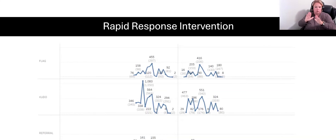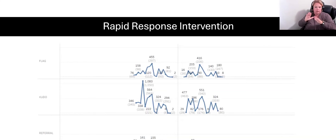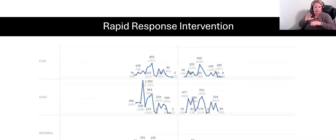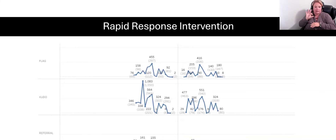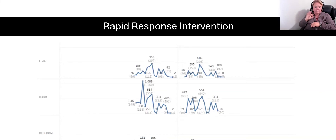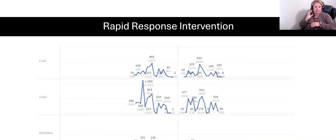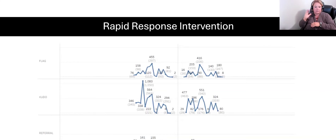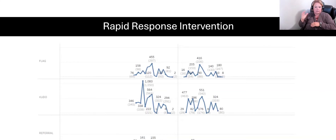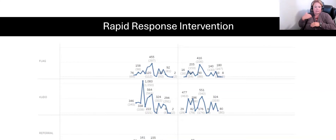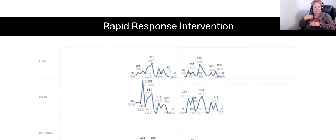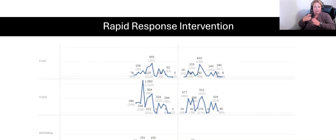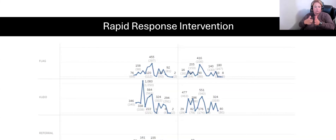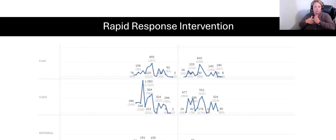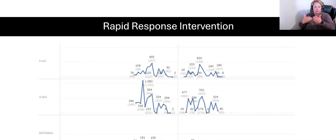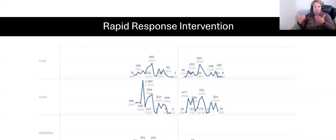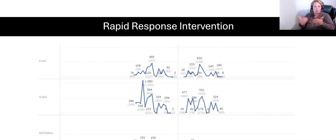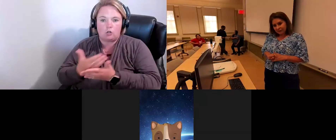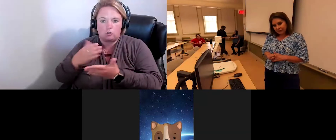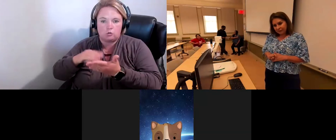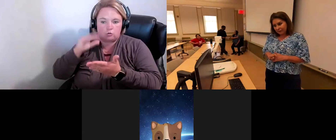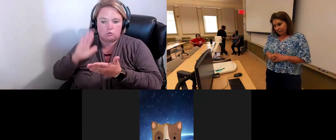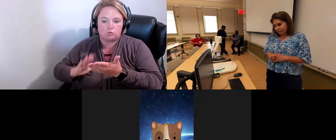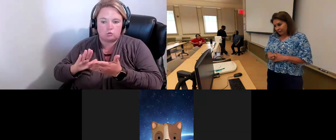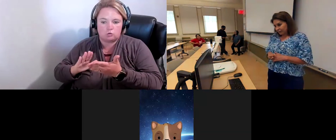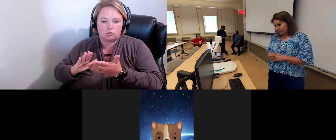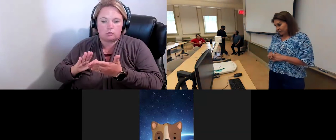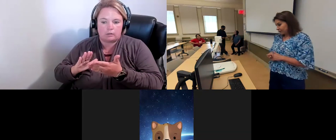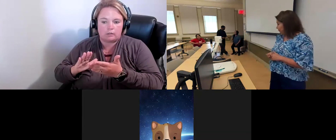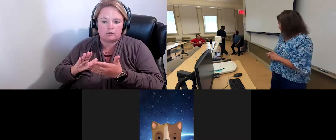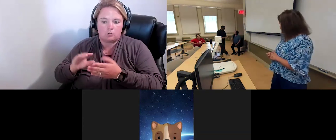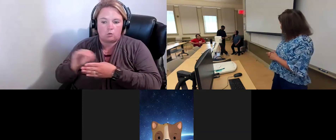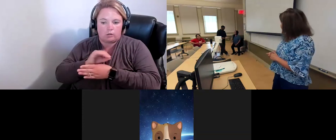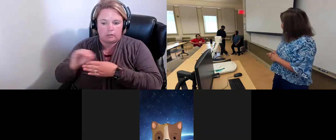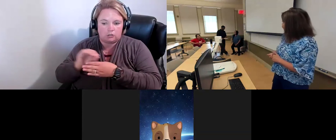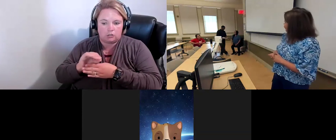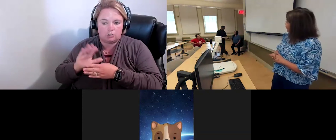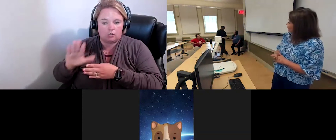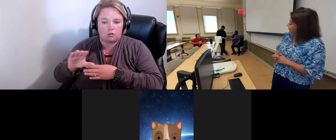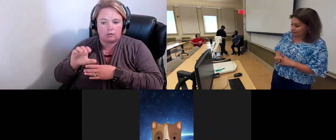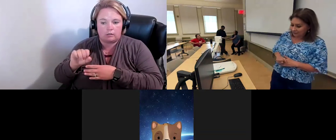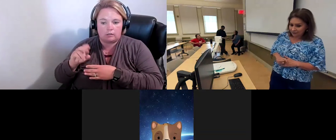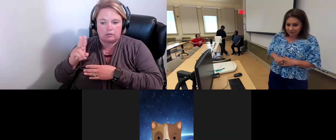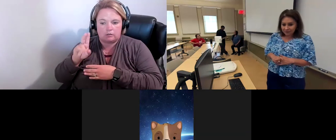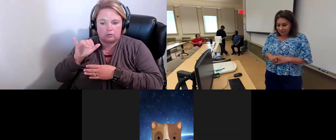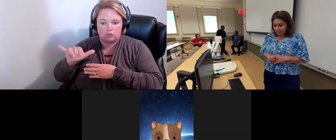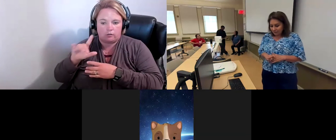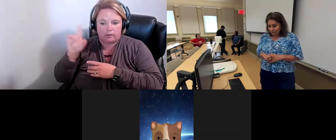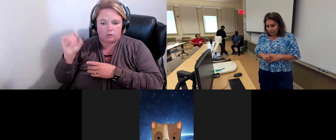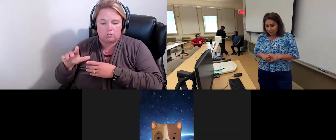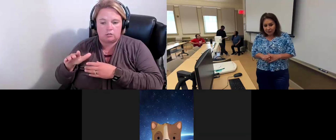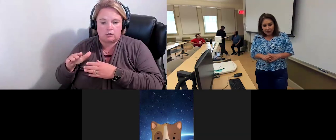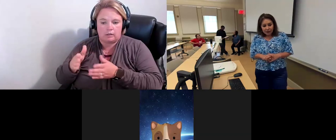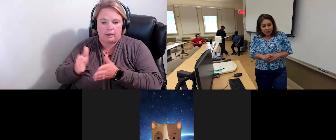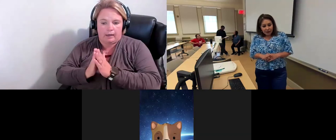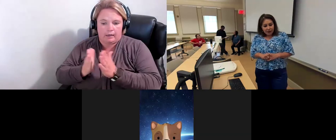has a required new student orientation. Are your survey questions asked in the orientation? Survey questions asked during the